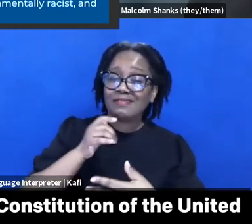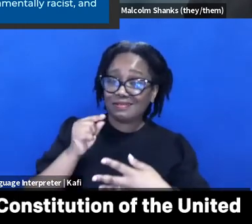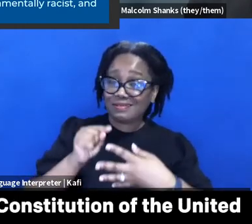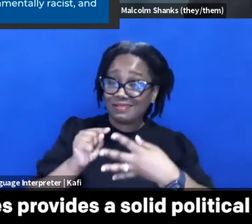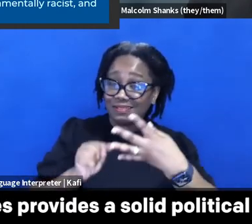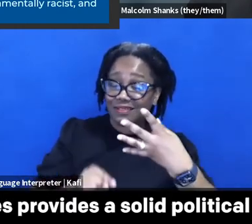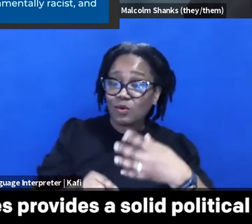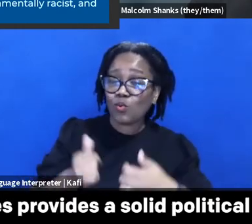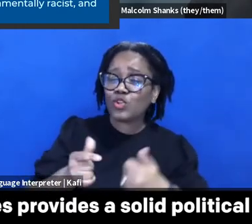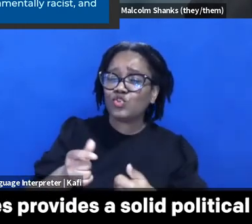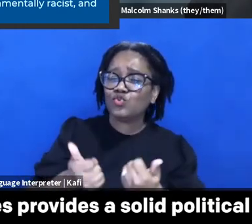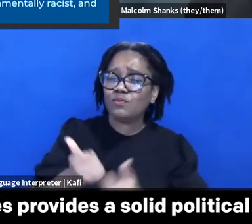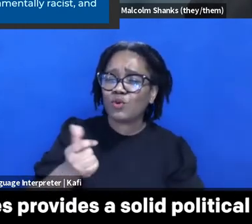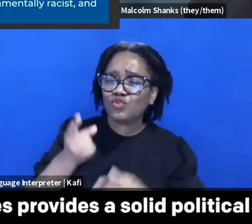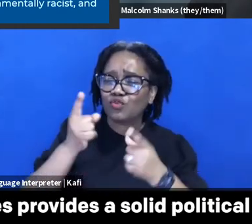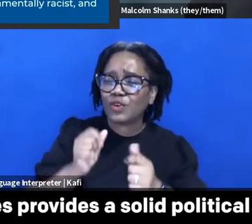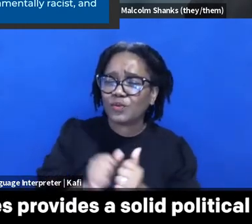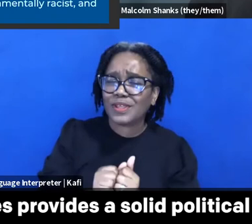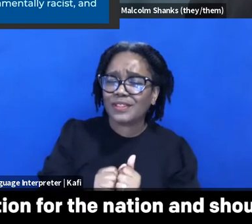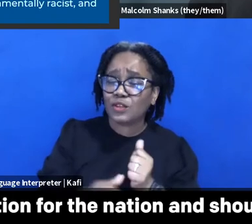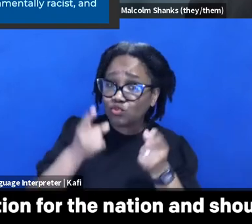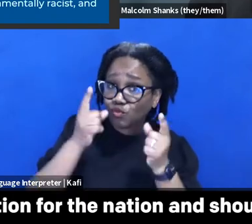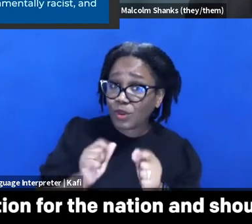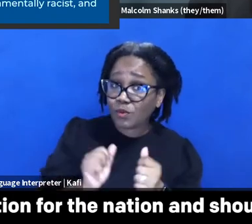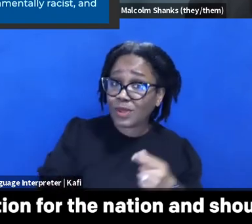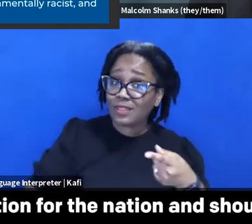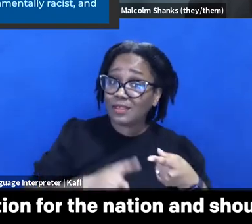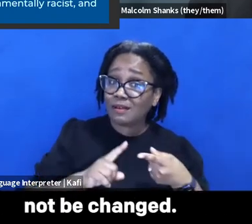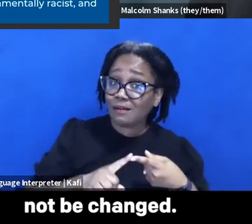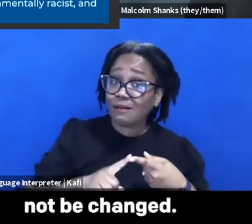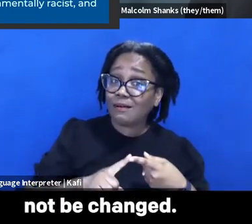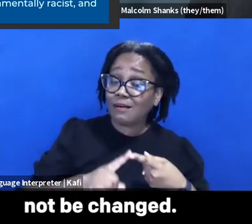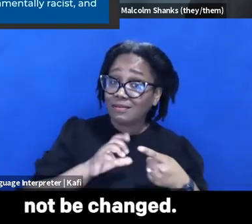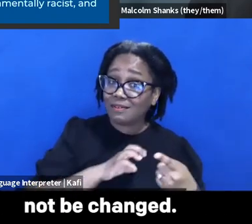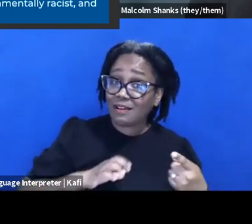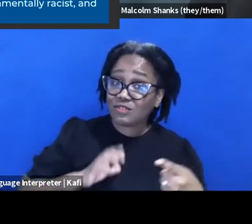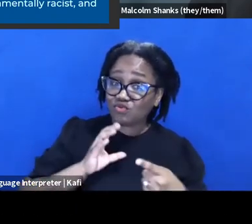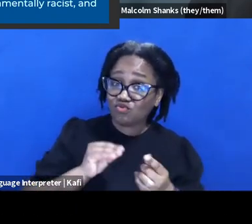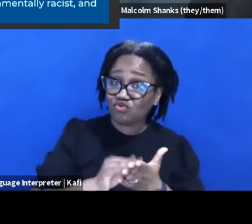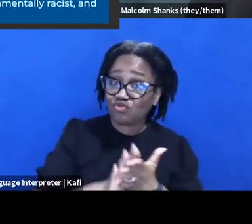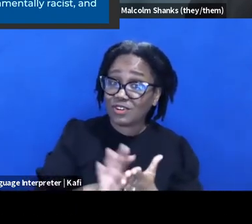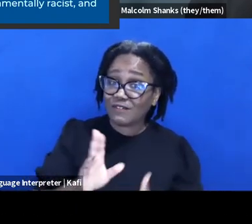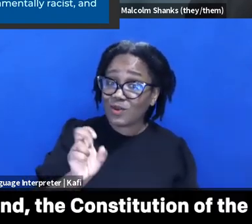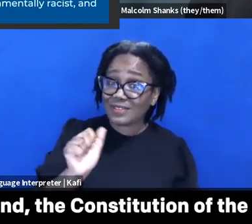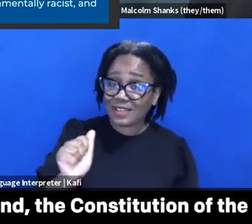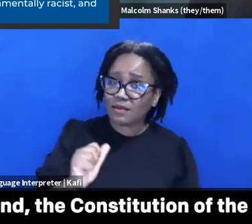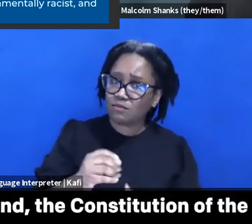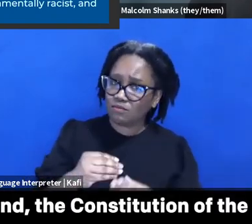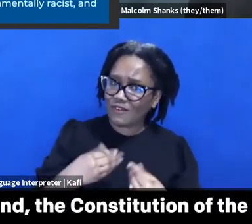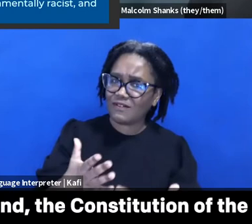here is the Constitution of the United States provides a solid political foundation for the nation and should not be